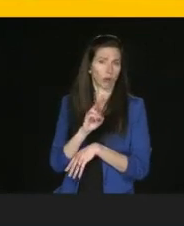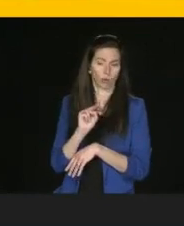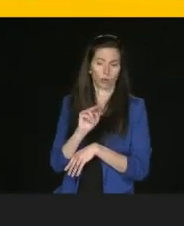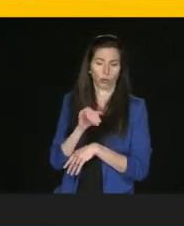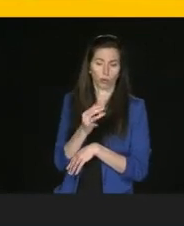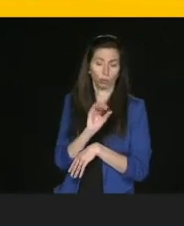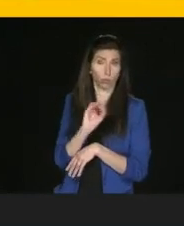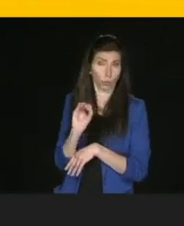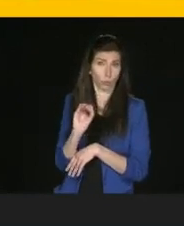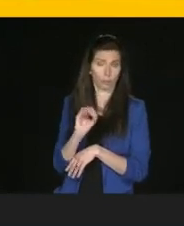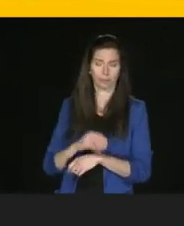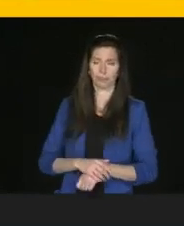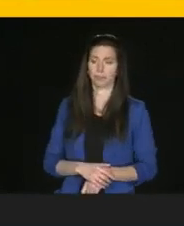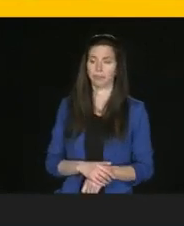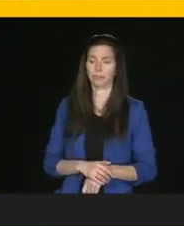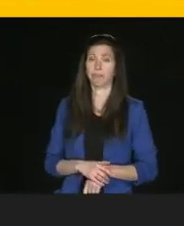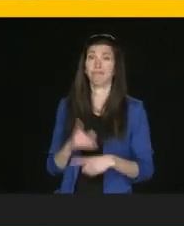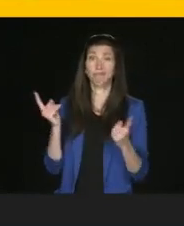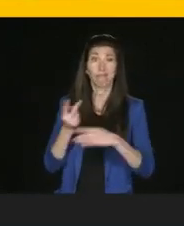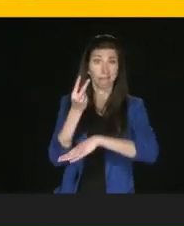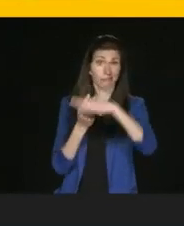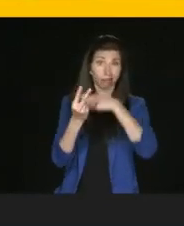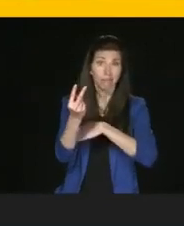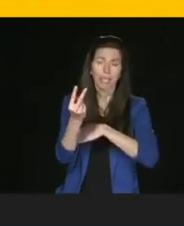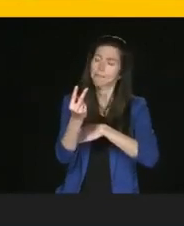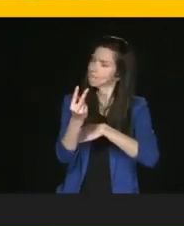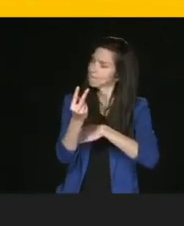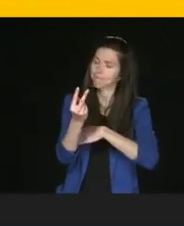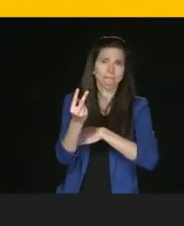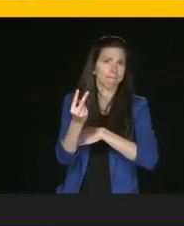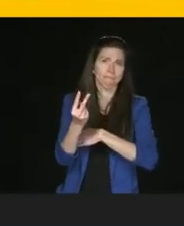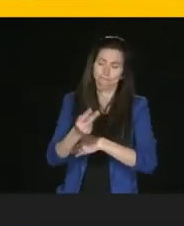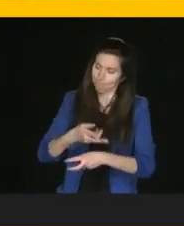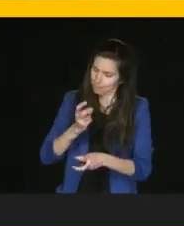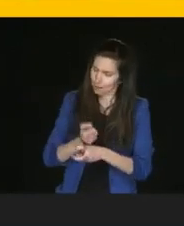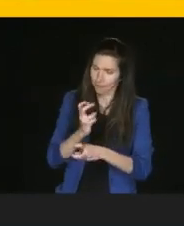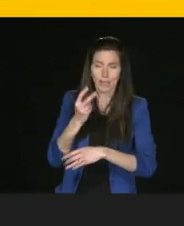occur. With an epidemiological curve,